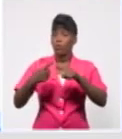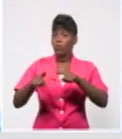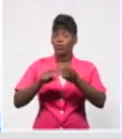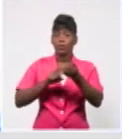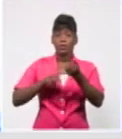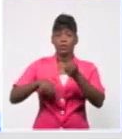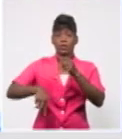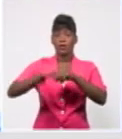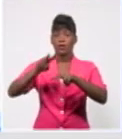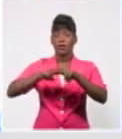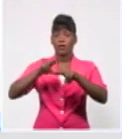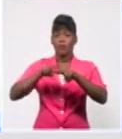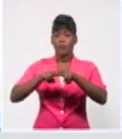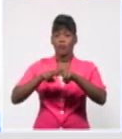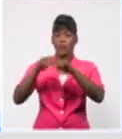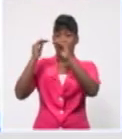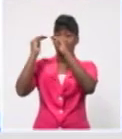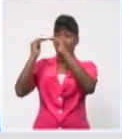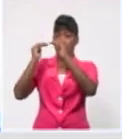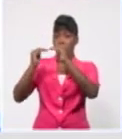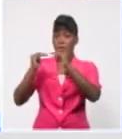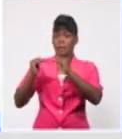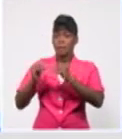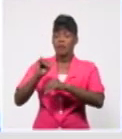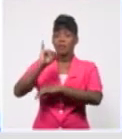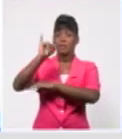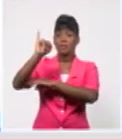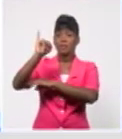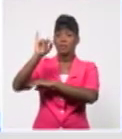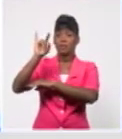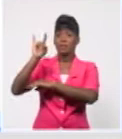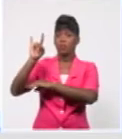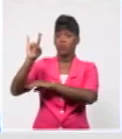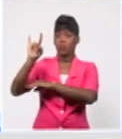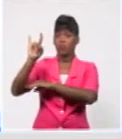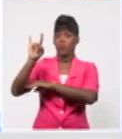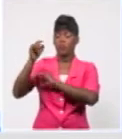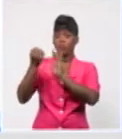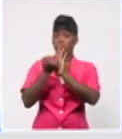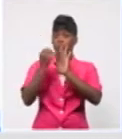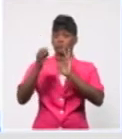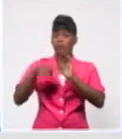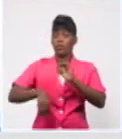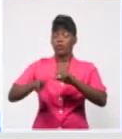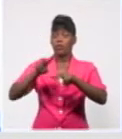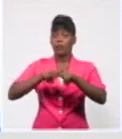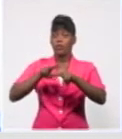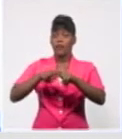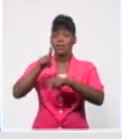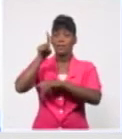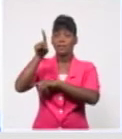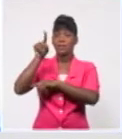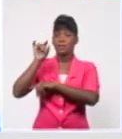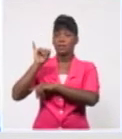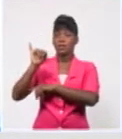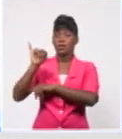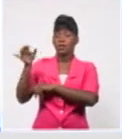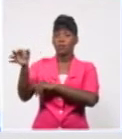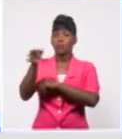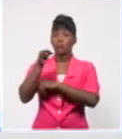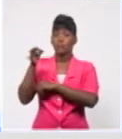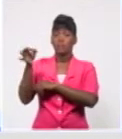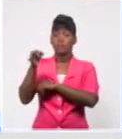Regla, 3 to Habana del Este, 2 cases each to the municipalities of Cerro, Habana Vieja,